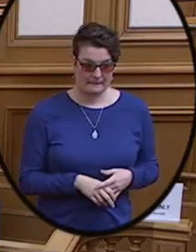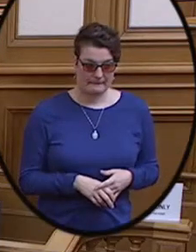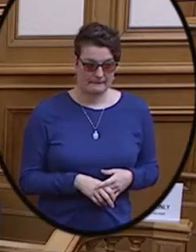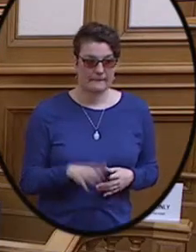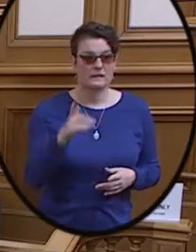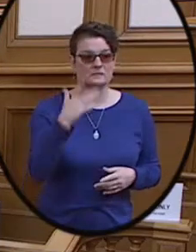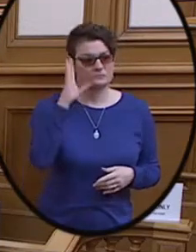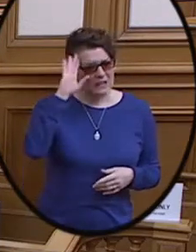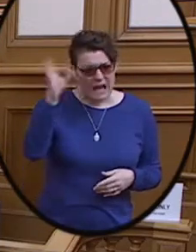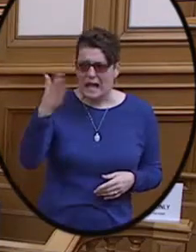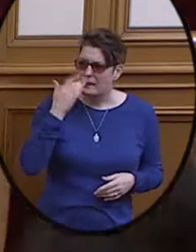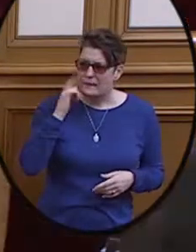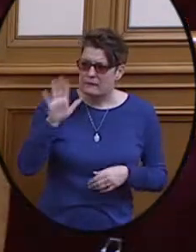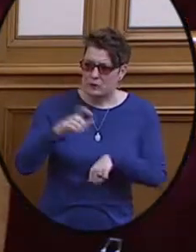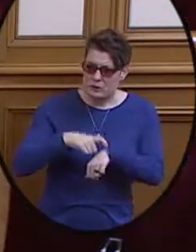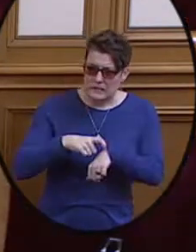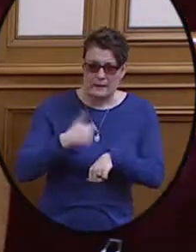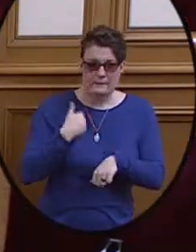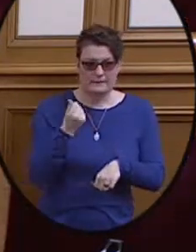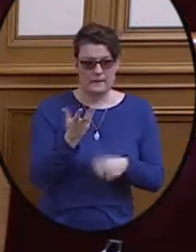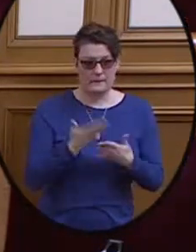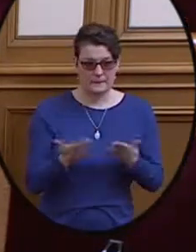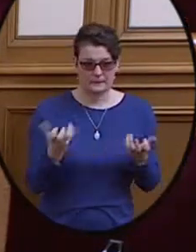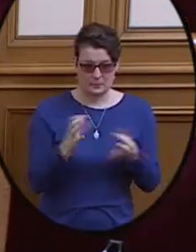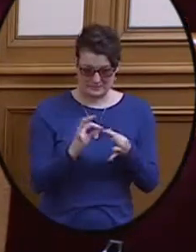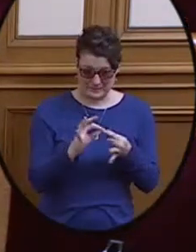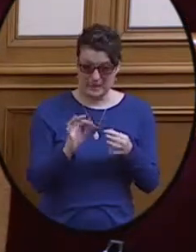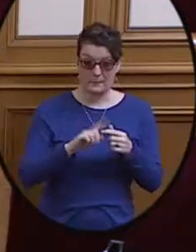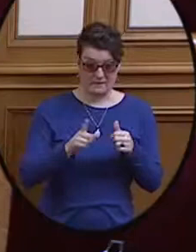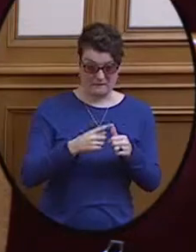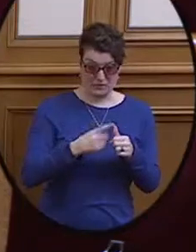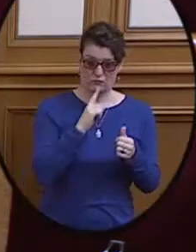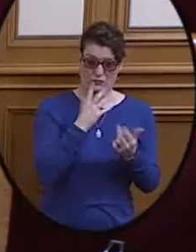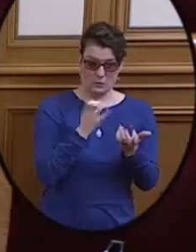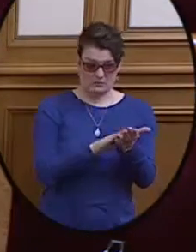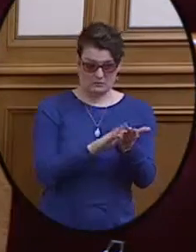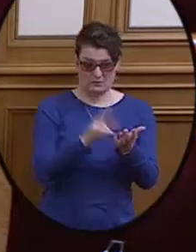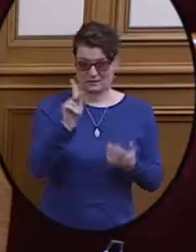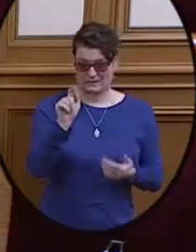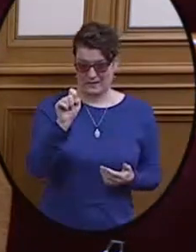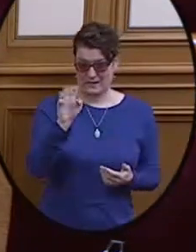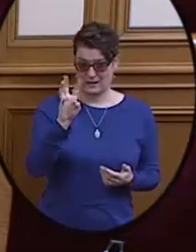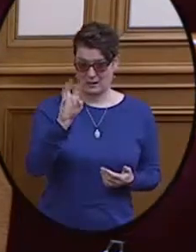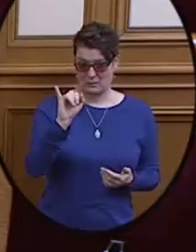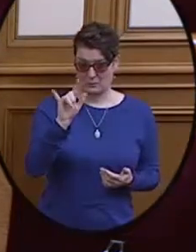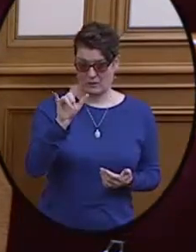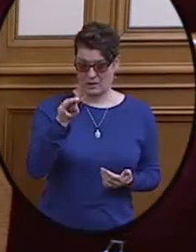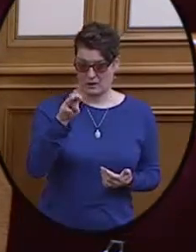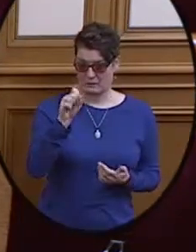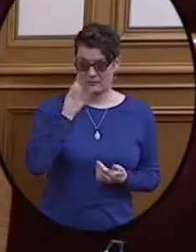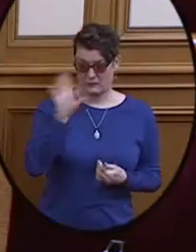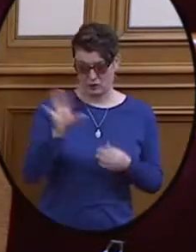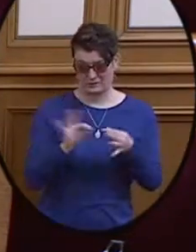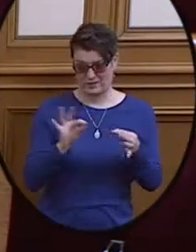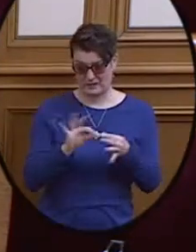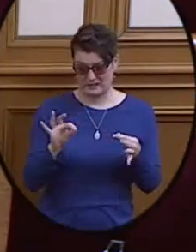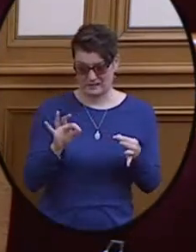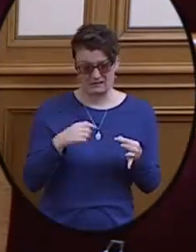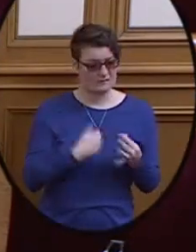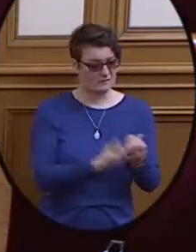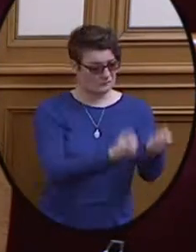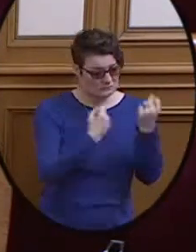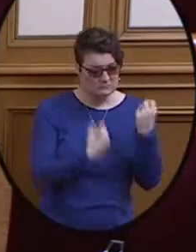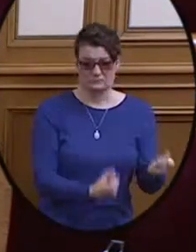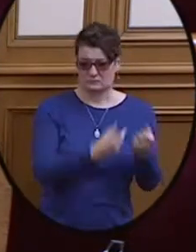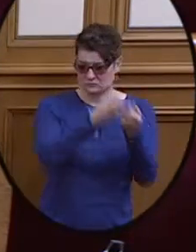Hi, thanks for your time. I have a couple things I want to say, but first I really want to commend Kate Williams for her statement. I very